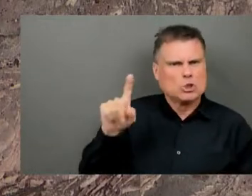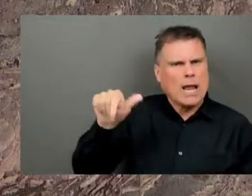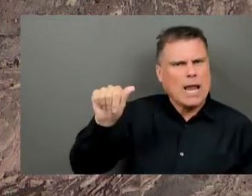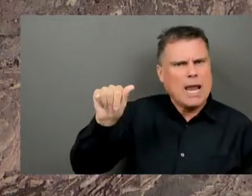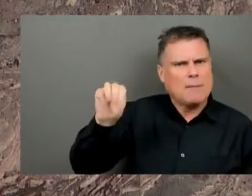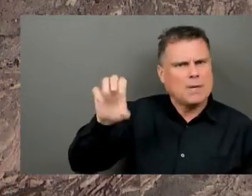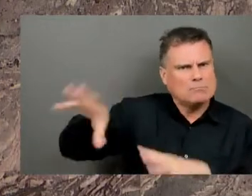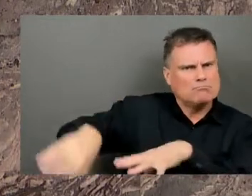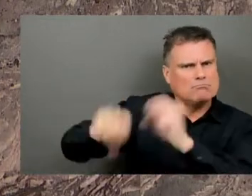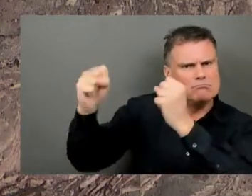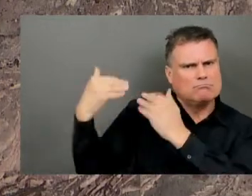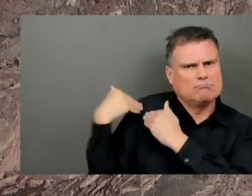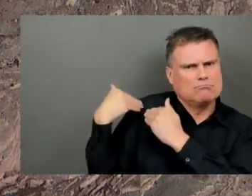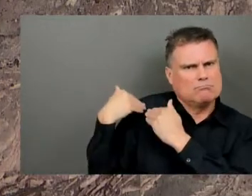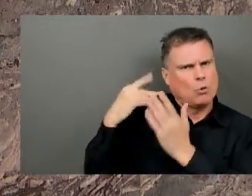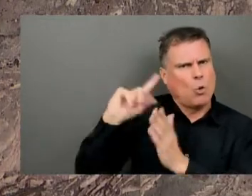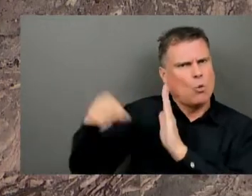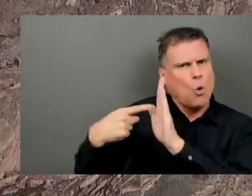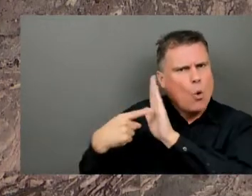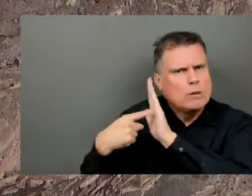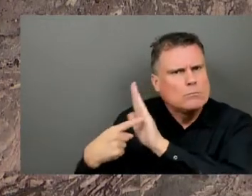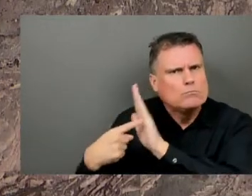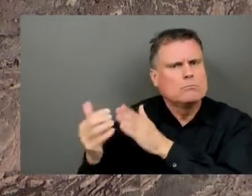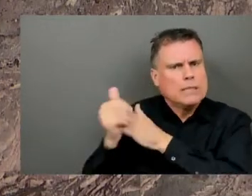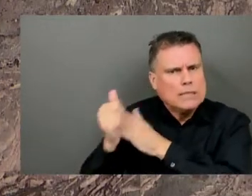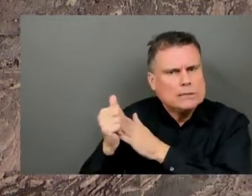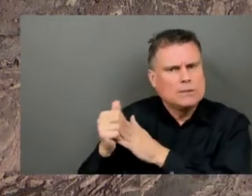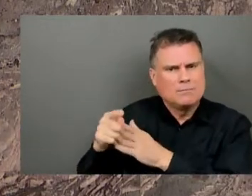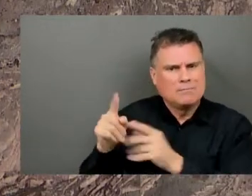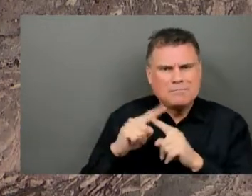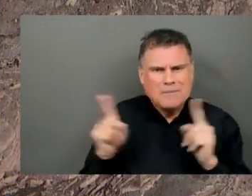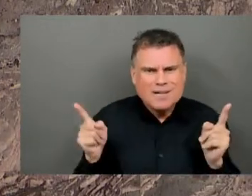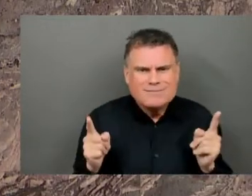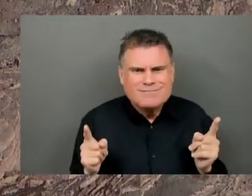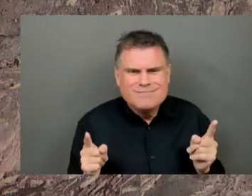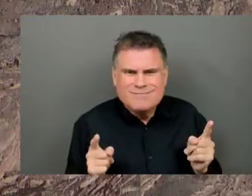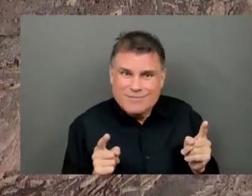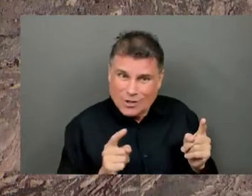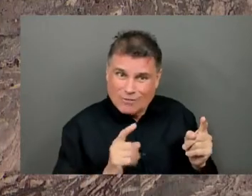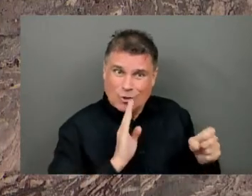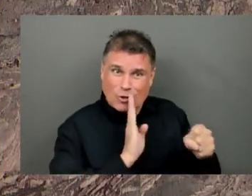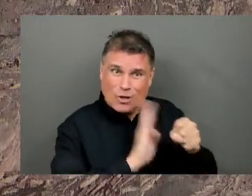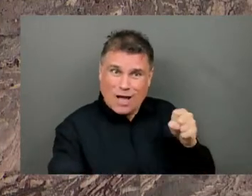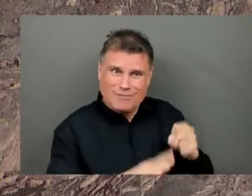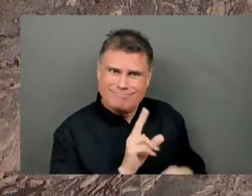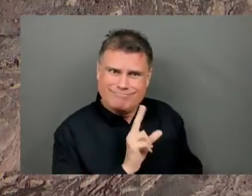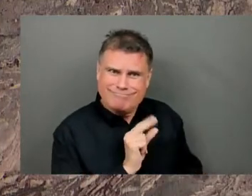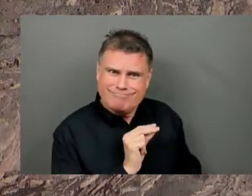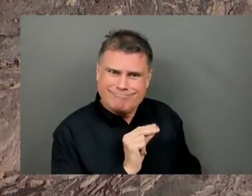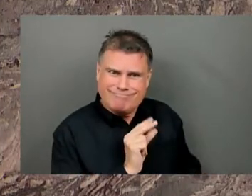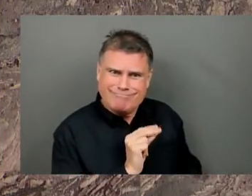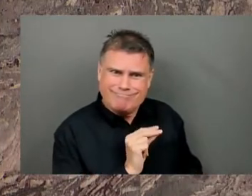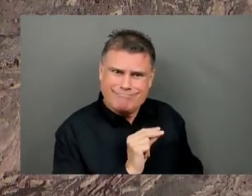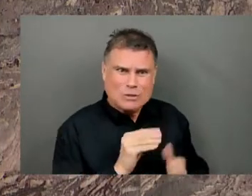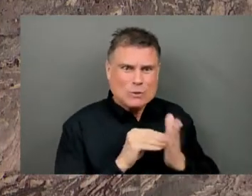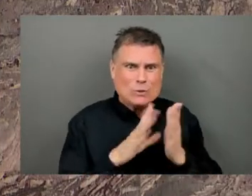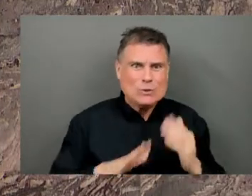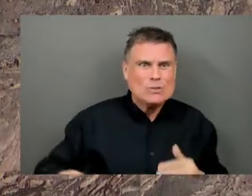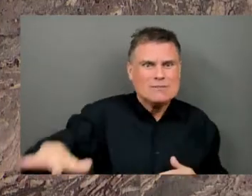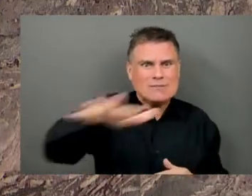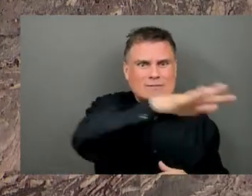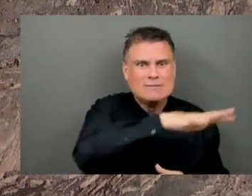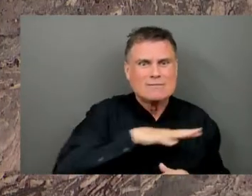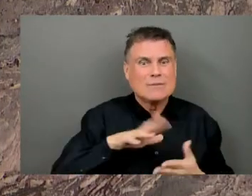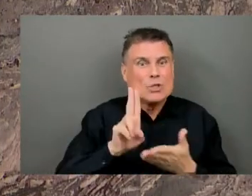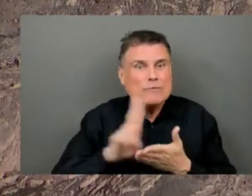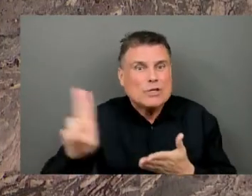campuses in K-12 education and the BC Public Service do not feel safe, and the Premier's lack of direction exacerbates